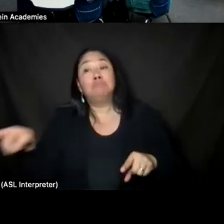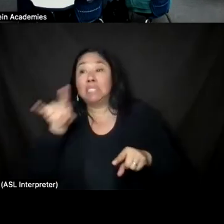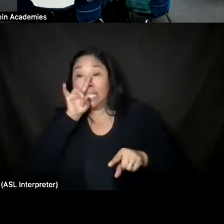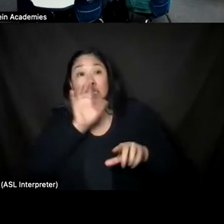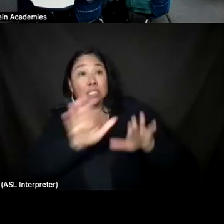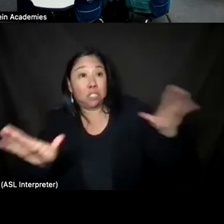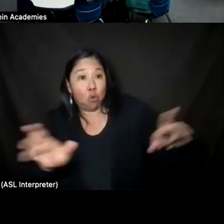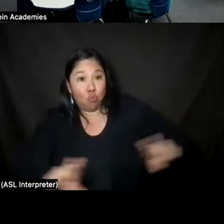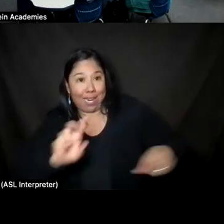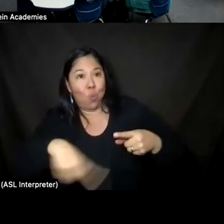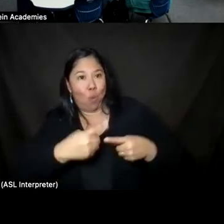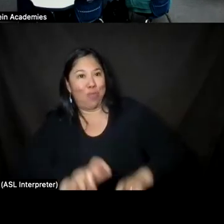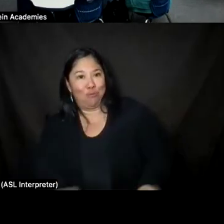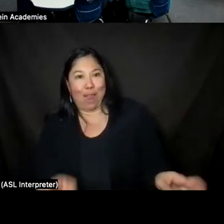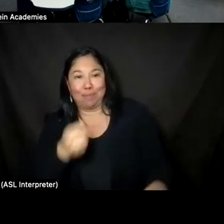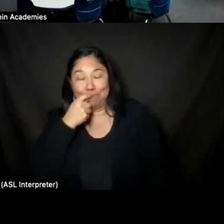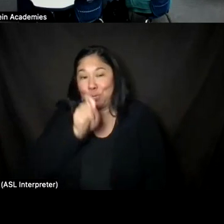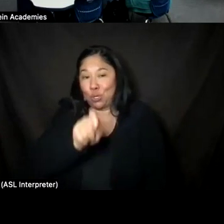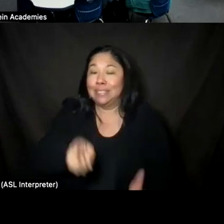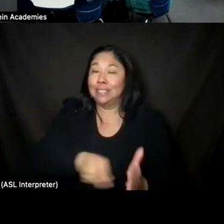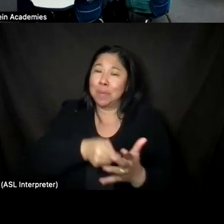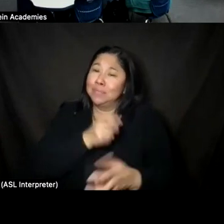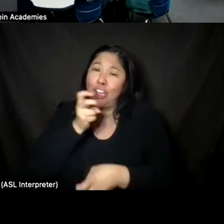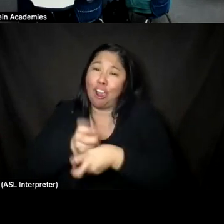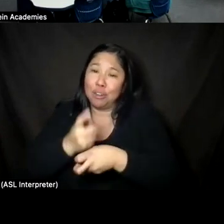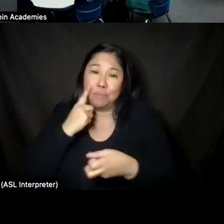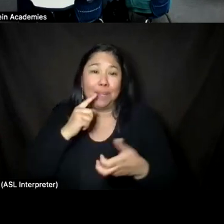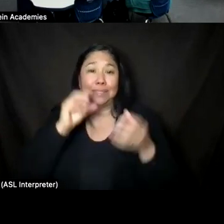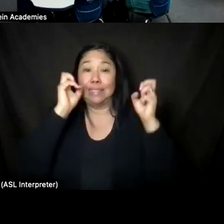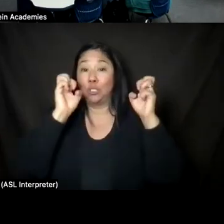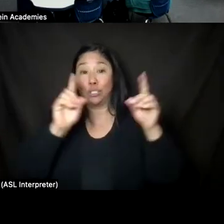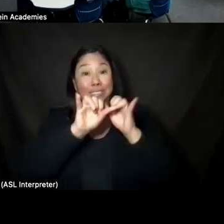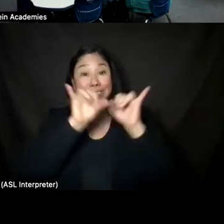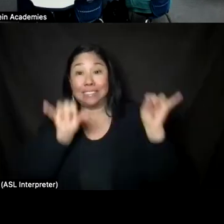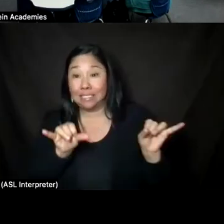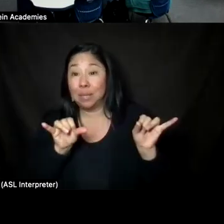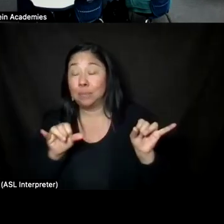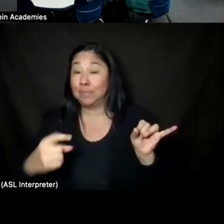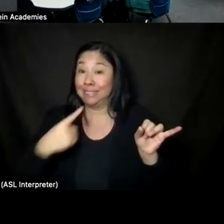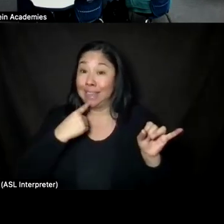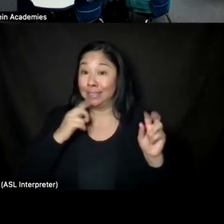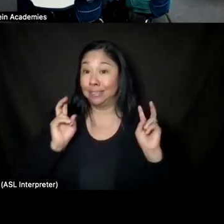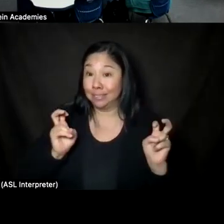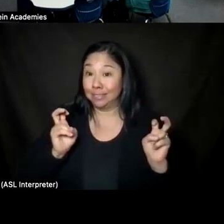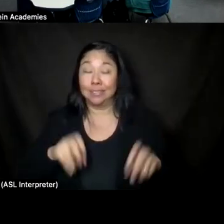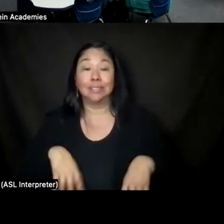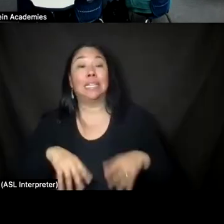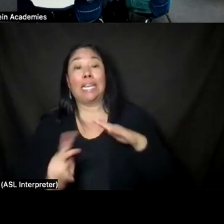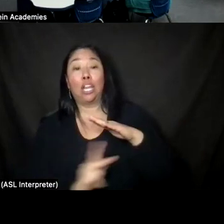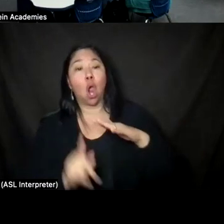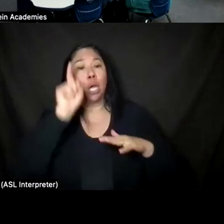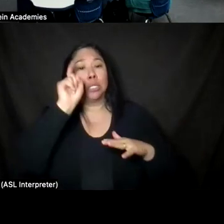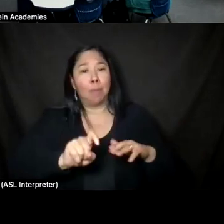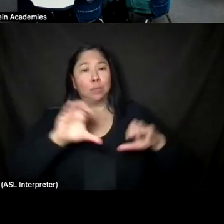And that is sometimes hard because our educational system says that kindergartners must be doing